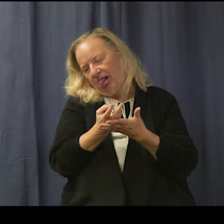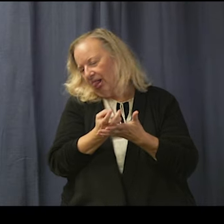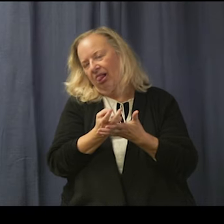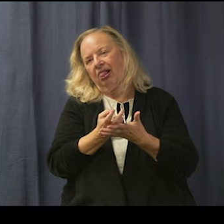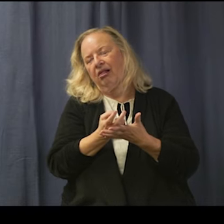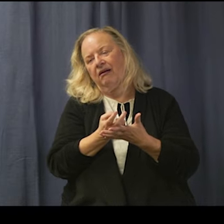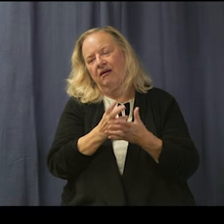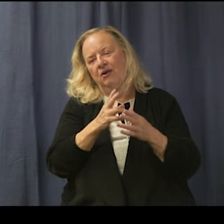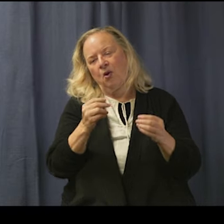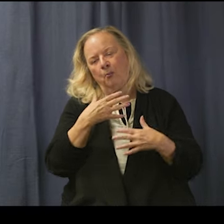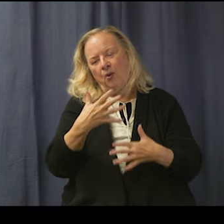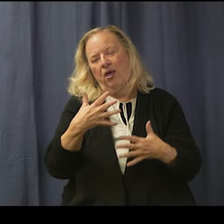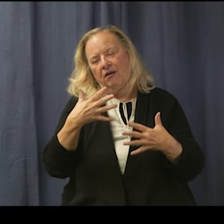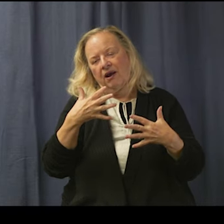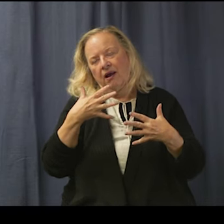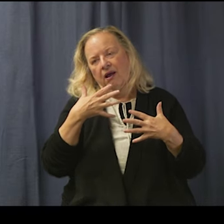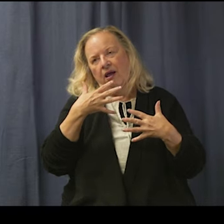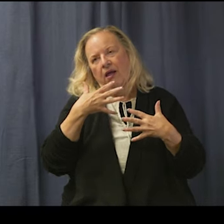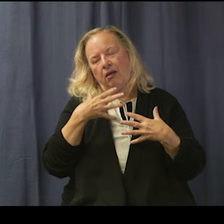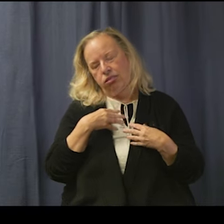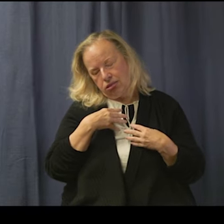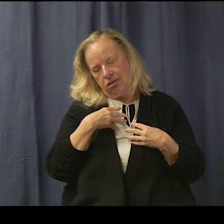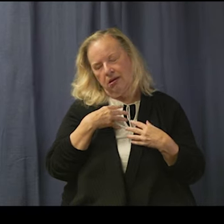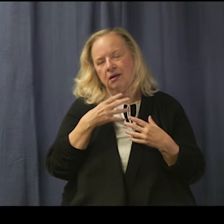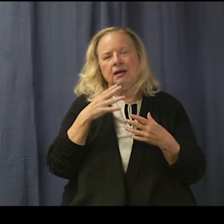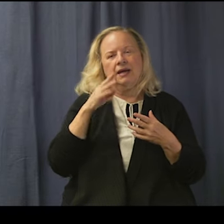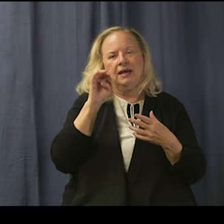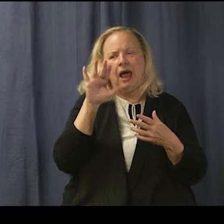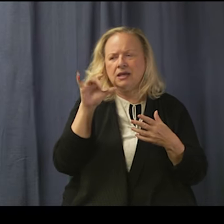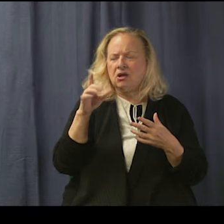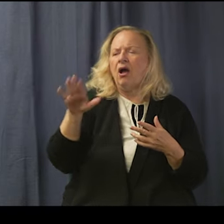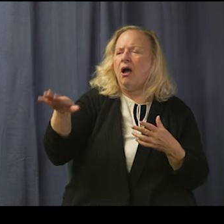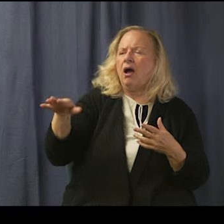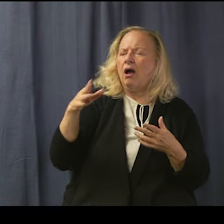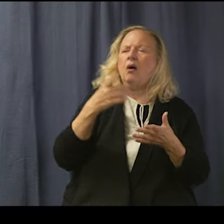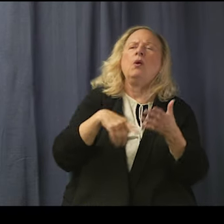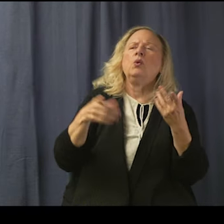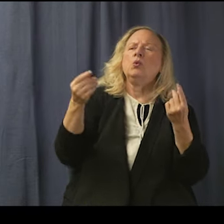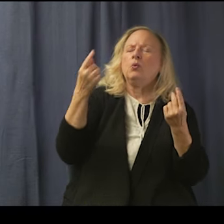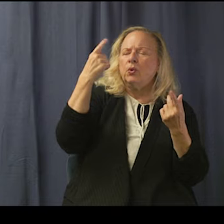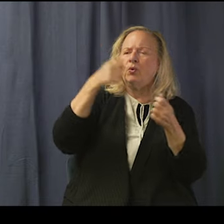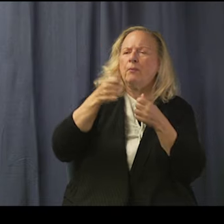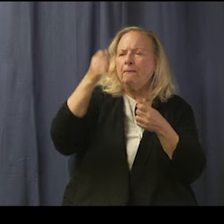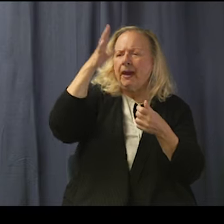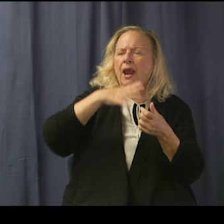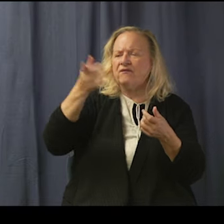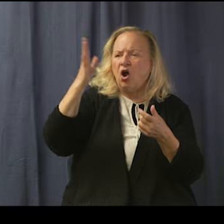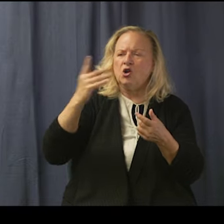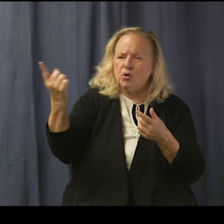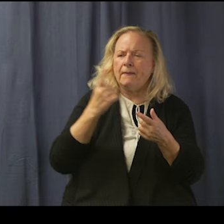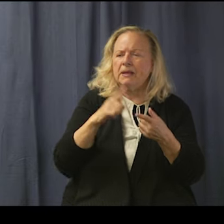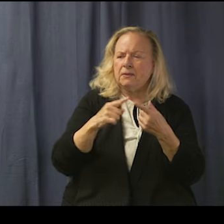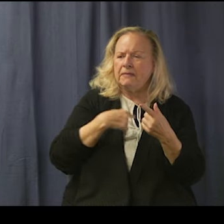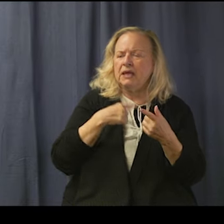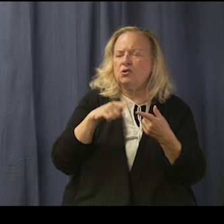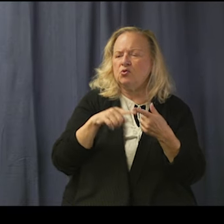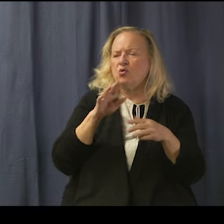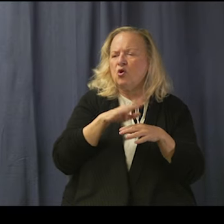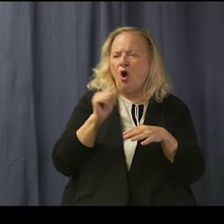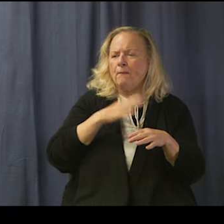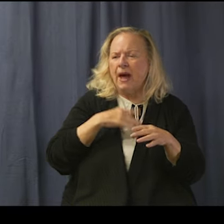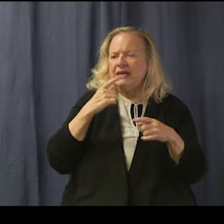sore there was no breath left in him. And she says to Elijah, what have I to do with you, O you man of God? Are you come to me to call